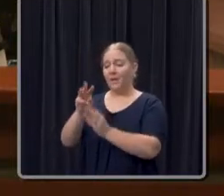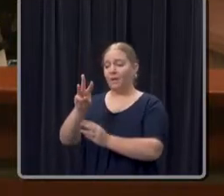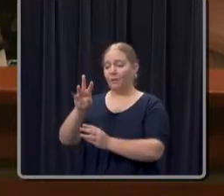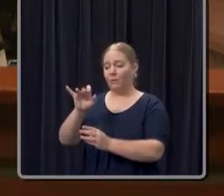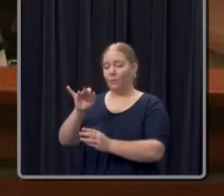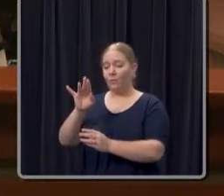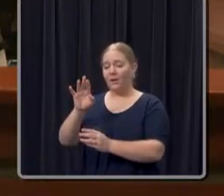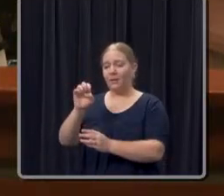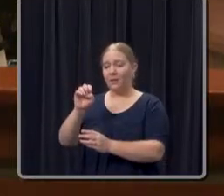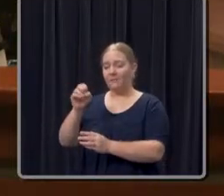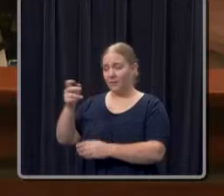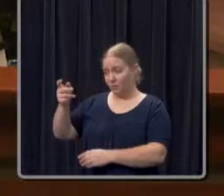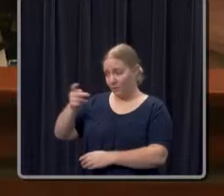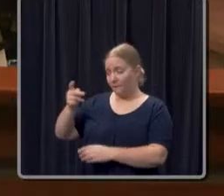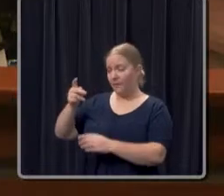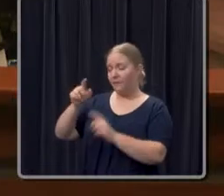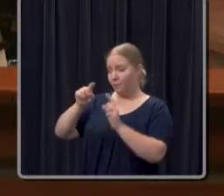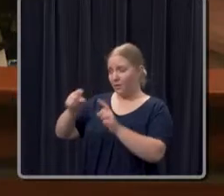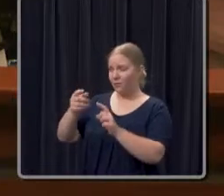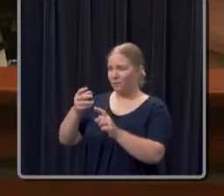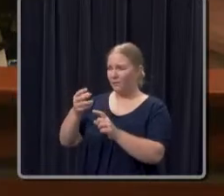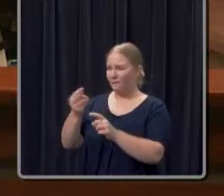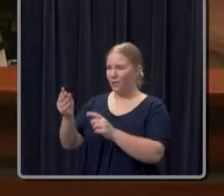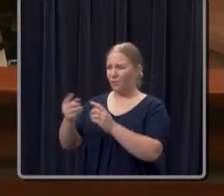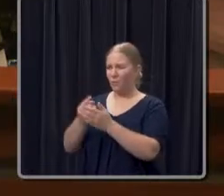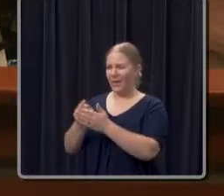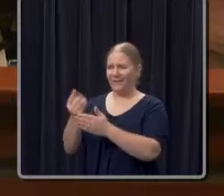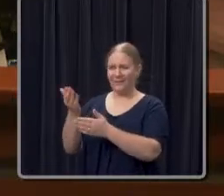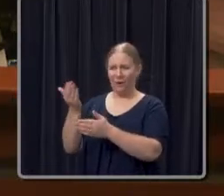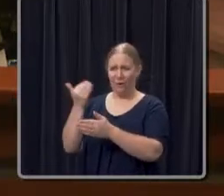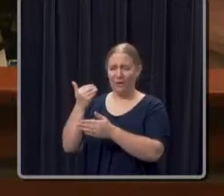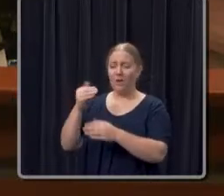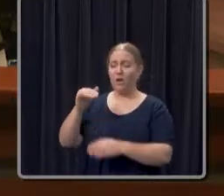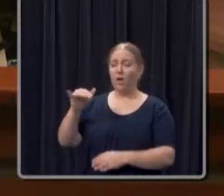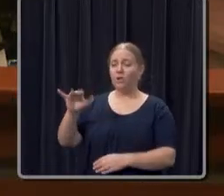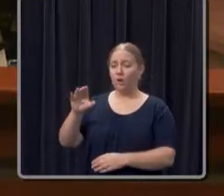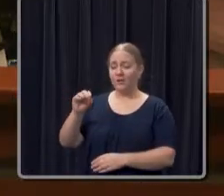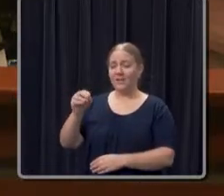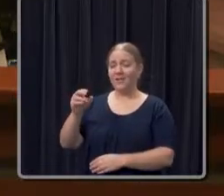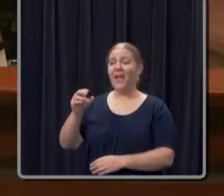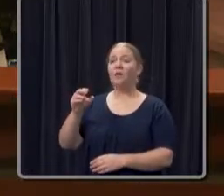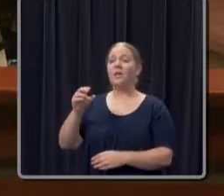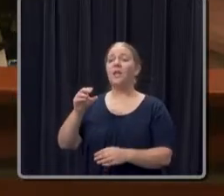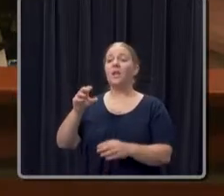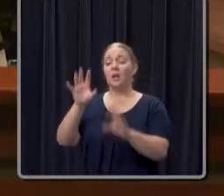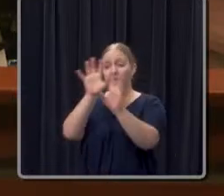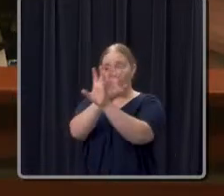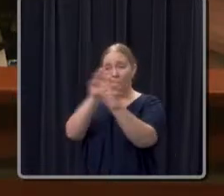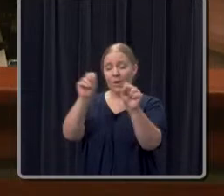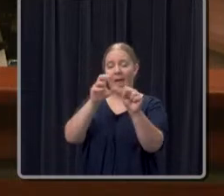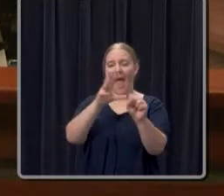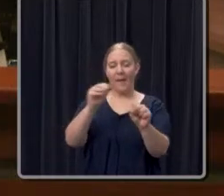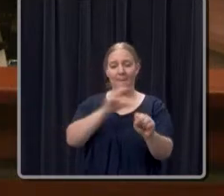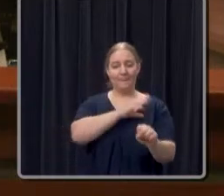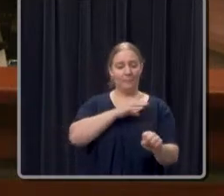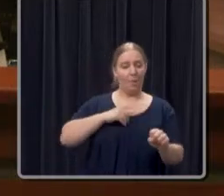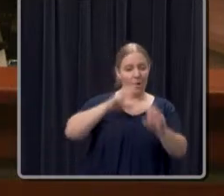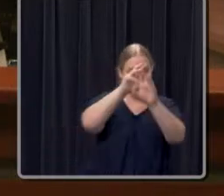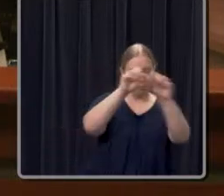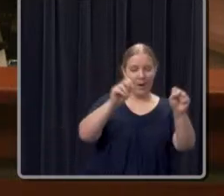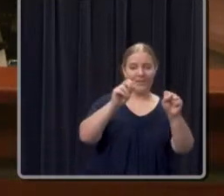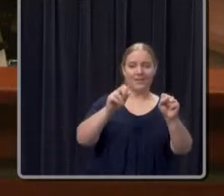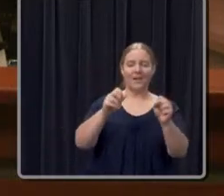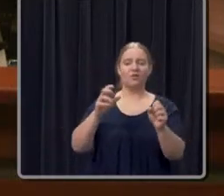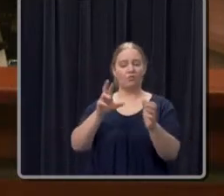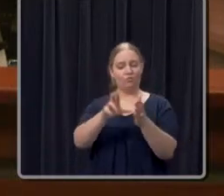and I attended, 3 or 4 weeks ago, which was all the Johnson County superintendents and our board presidents met together. We reviewed all of